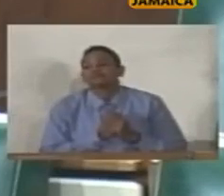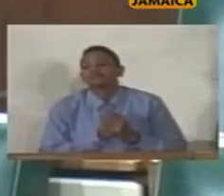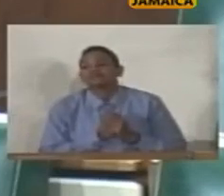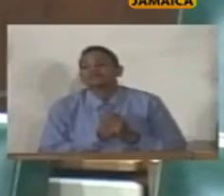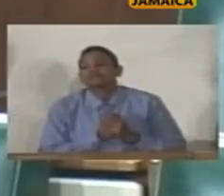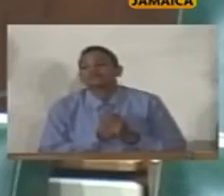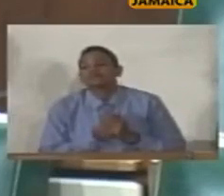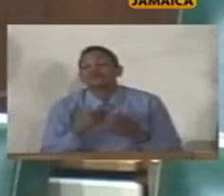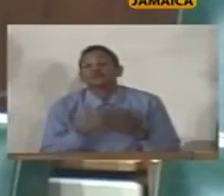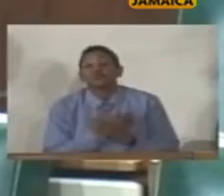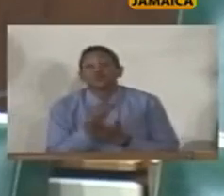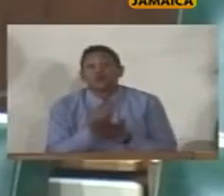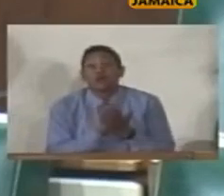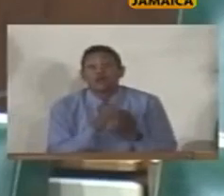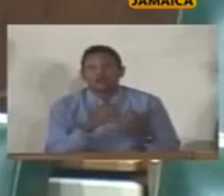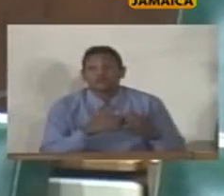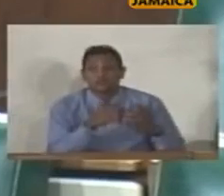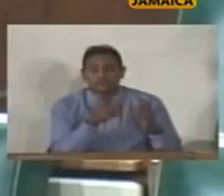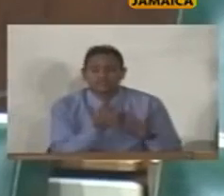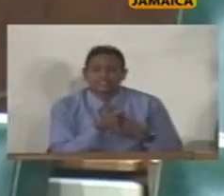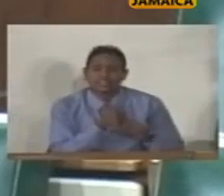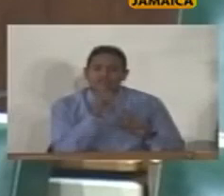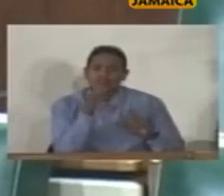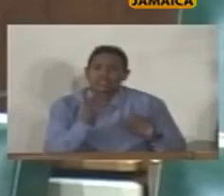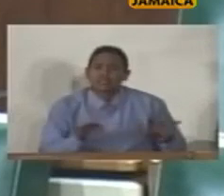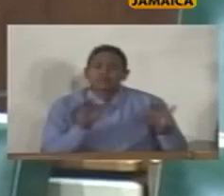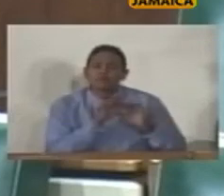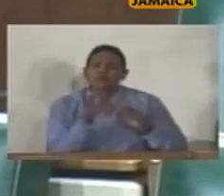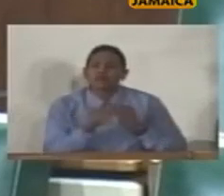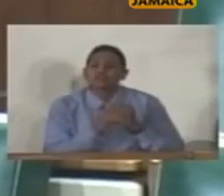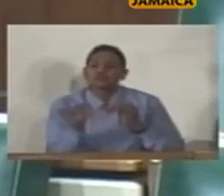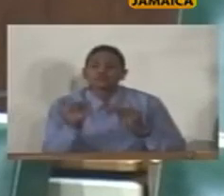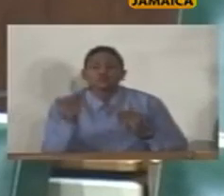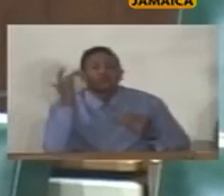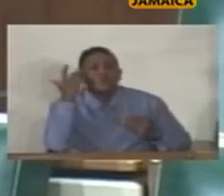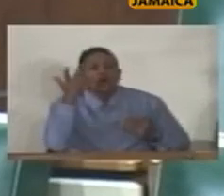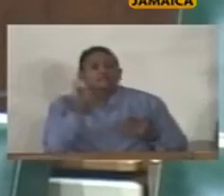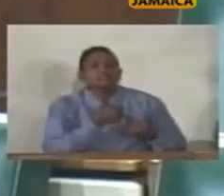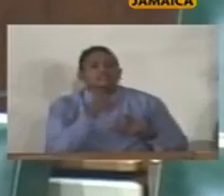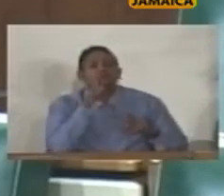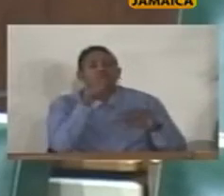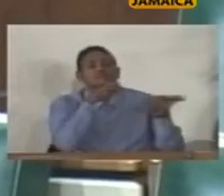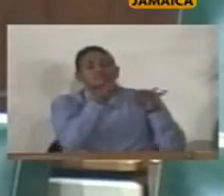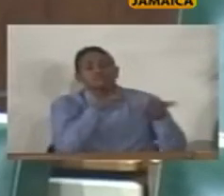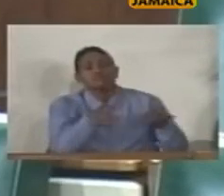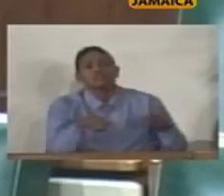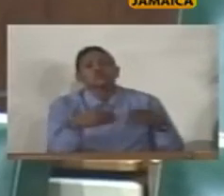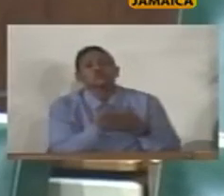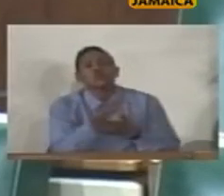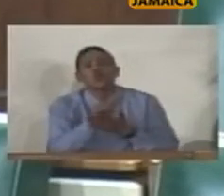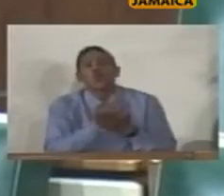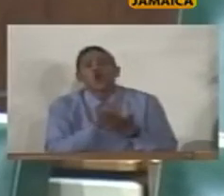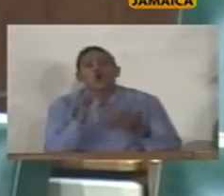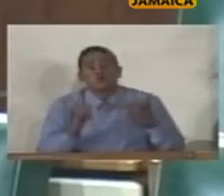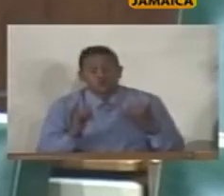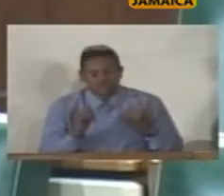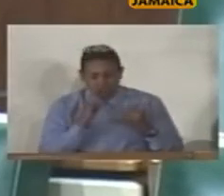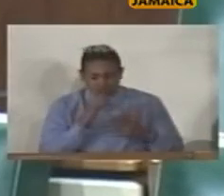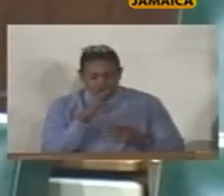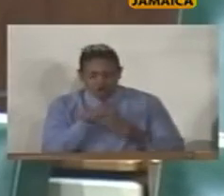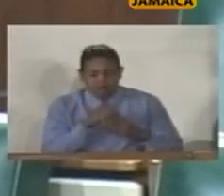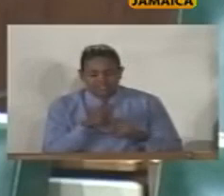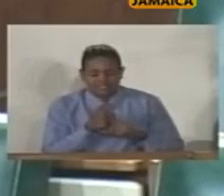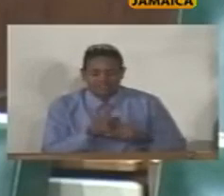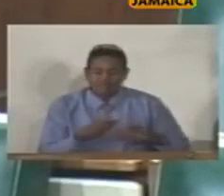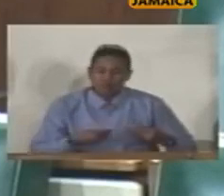this new act, it's important also to point out that this new law, which comprises